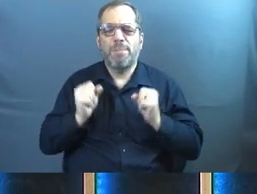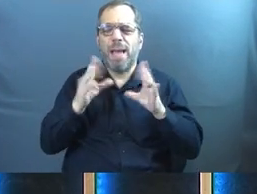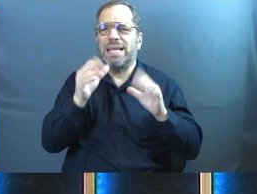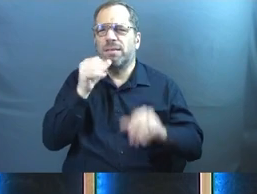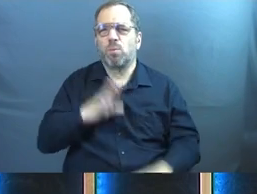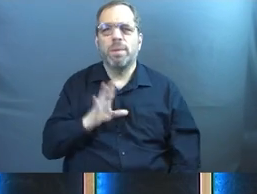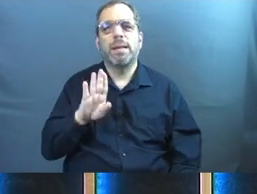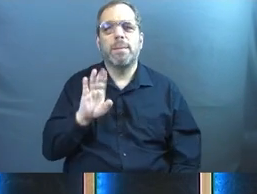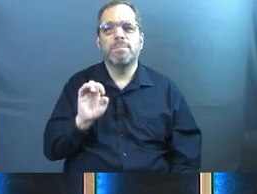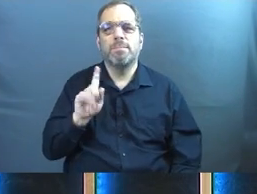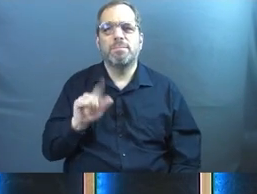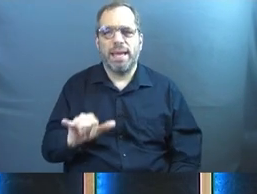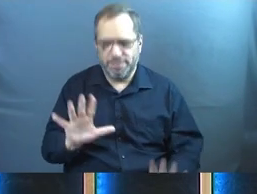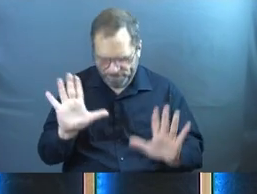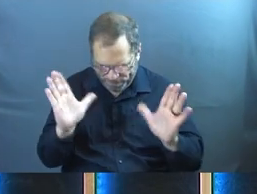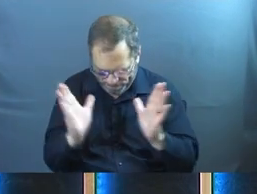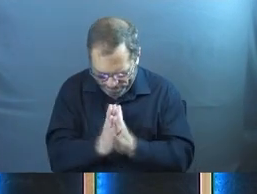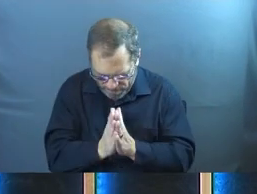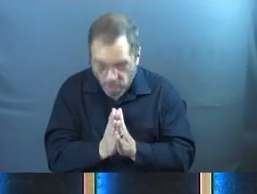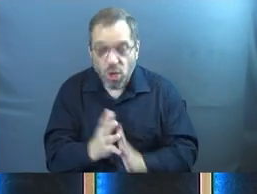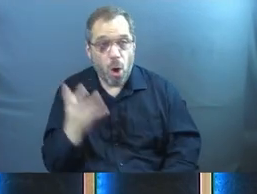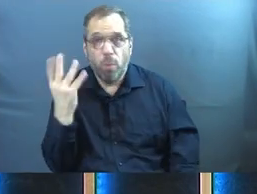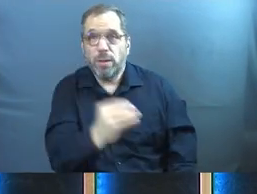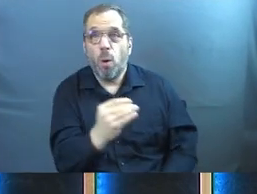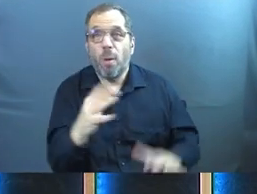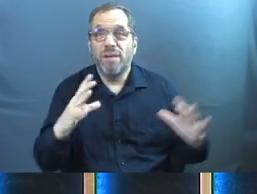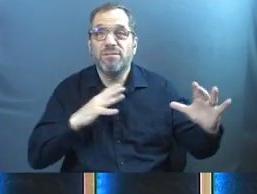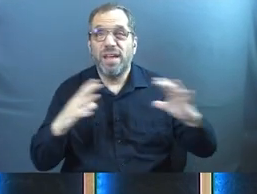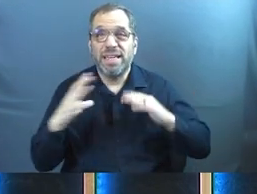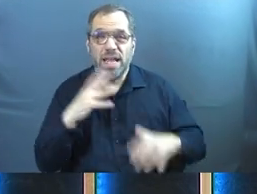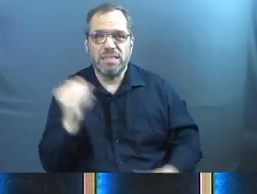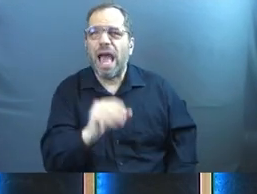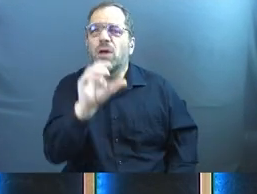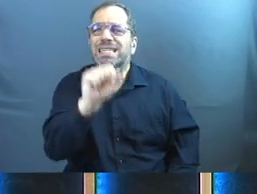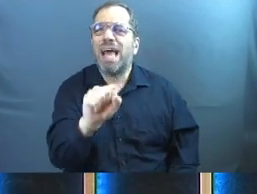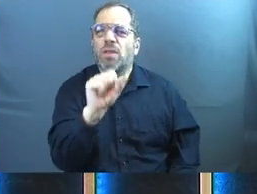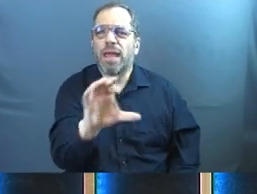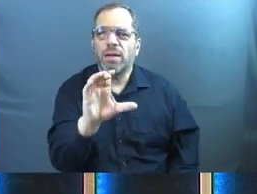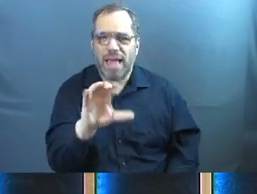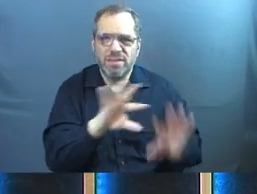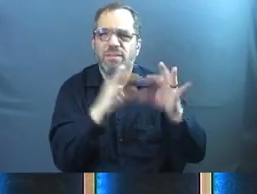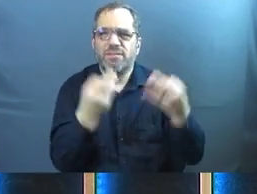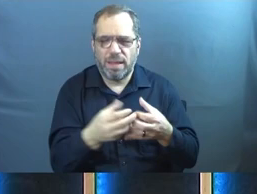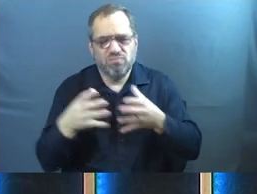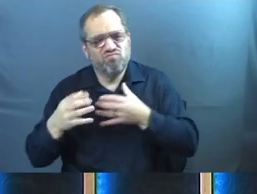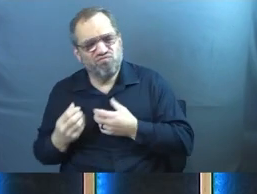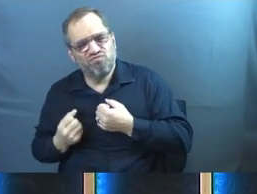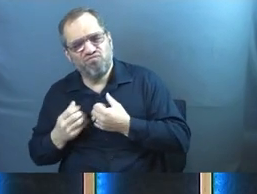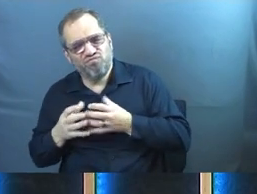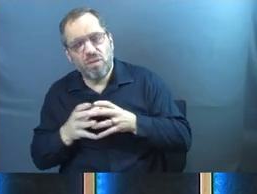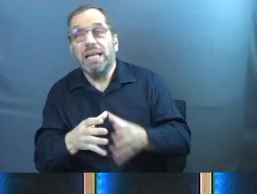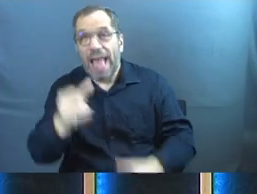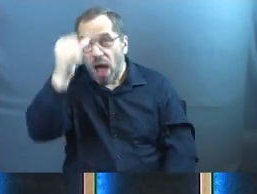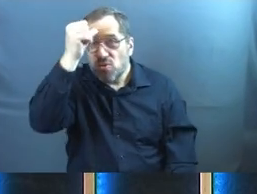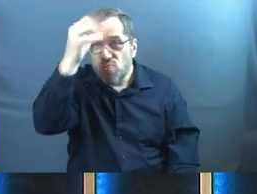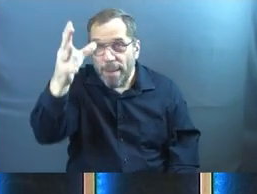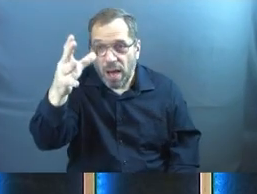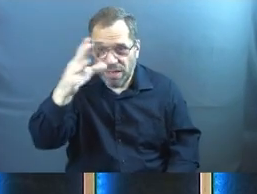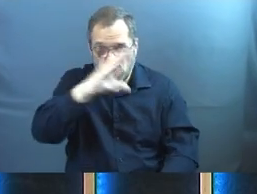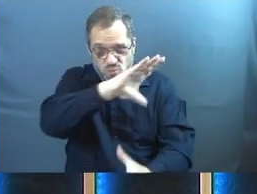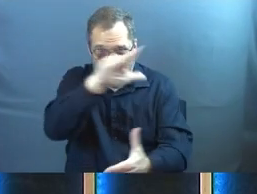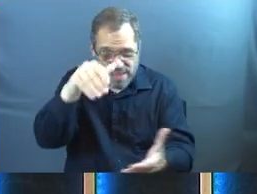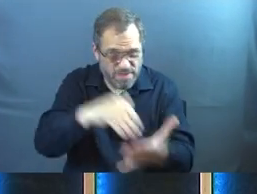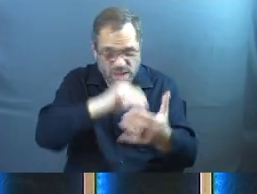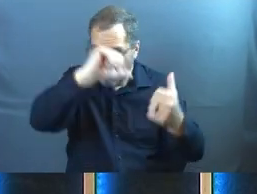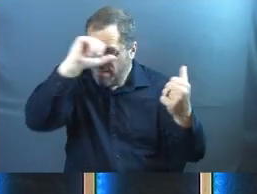Betty. So we go on vacation one time, and we're down South Carolina, and we go as a family, and again, Grandpa's always in the